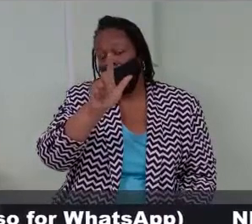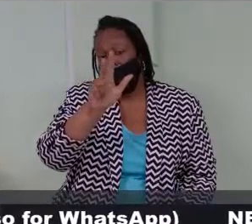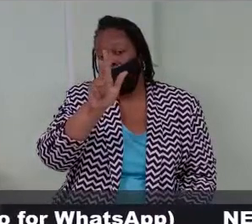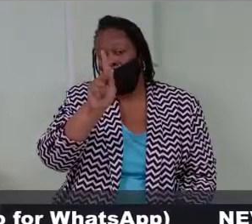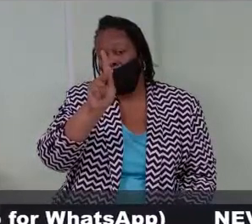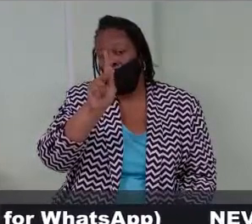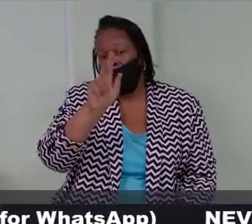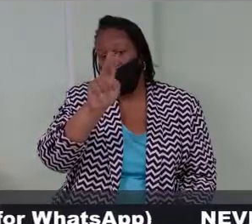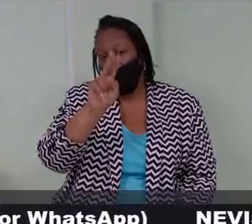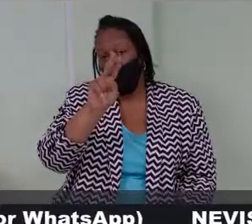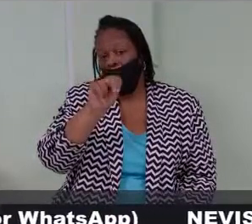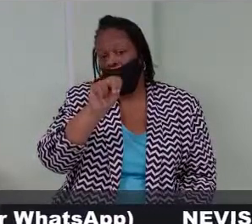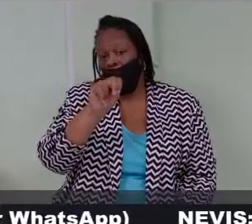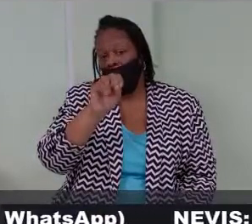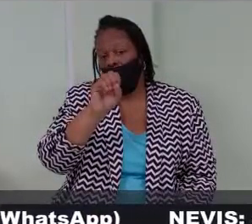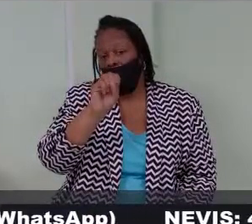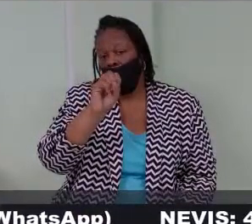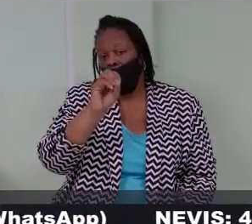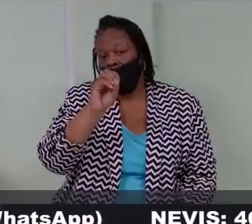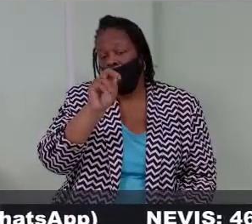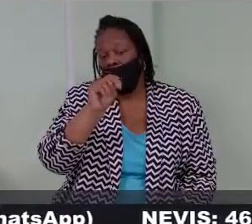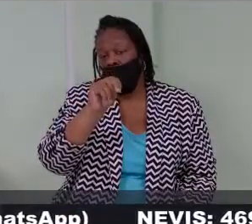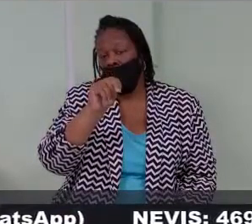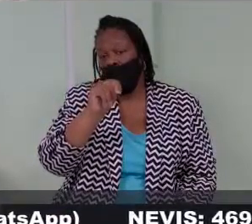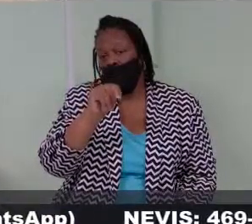a presentation. Dr. Wilkinson.